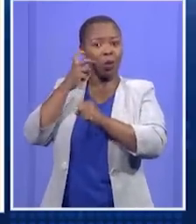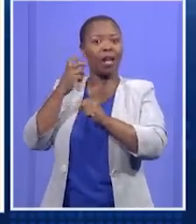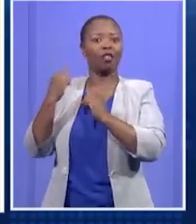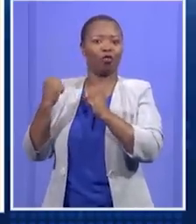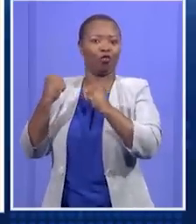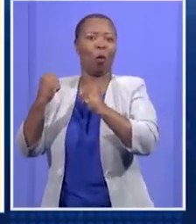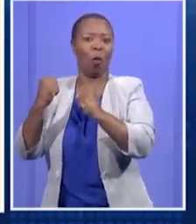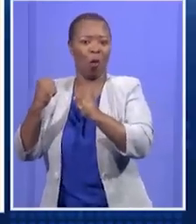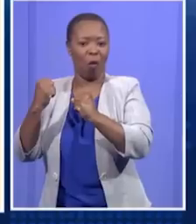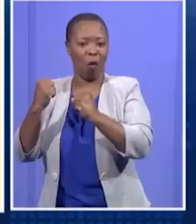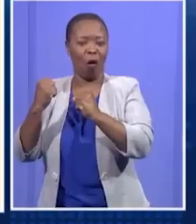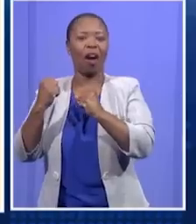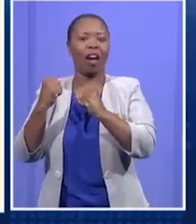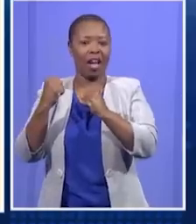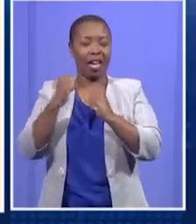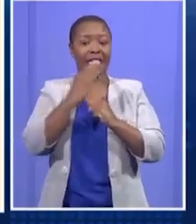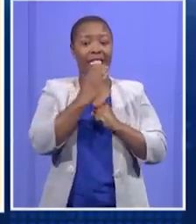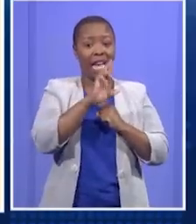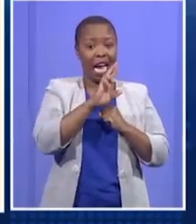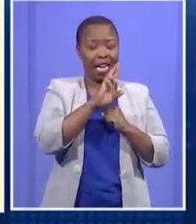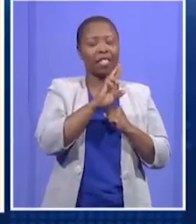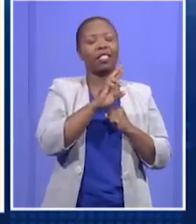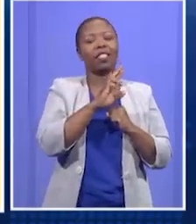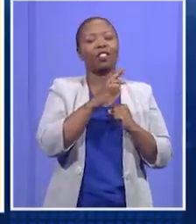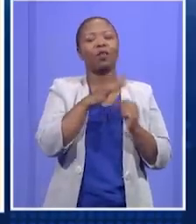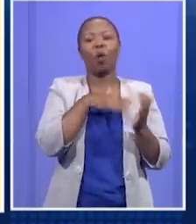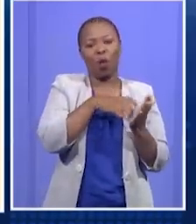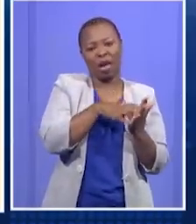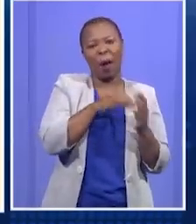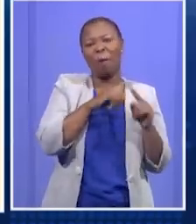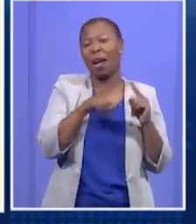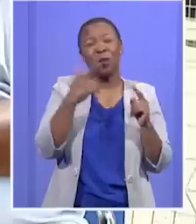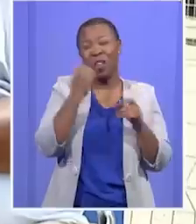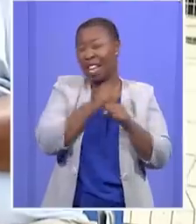CR's one, but you never know with those people.